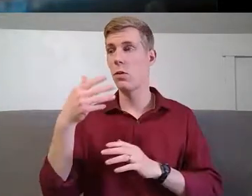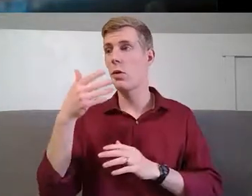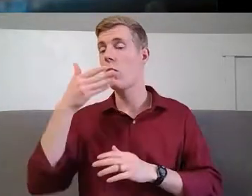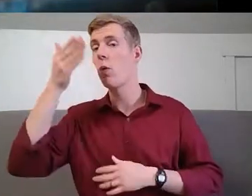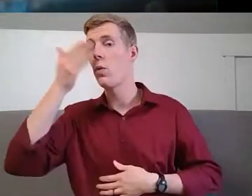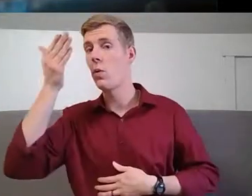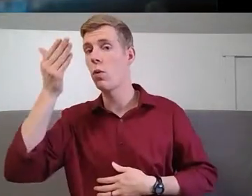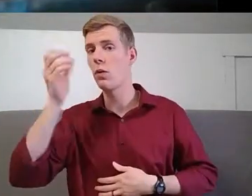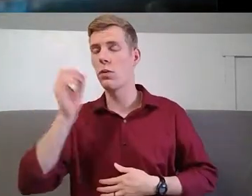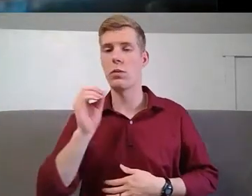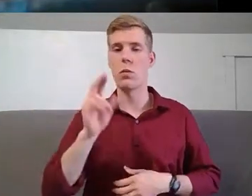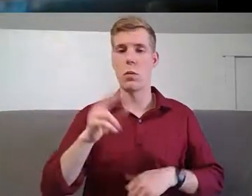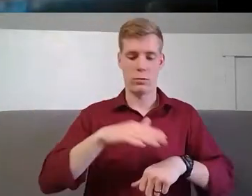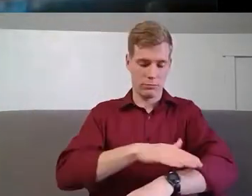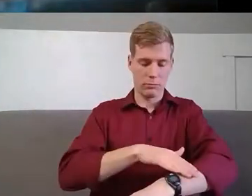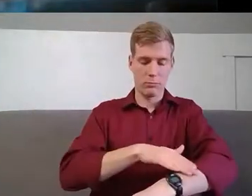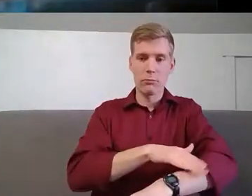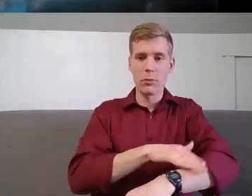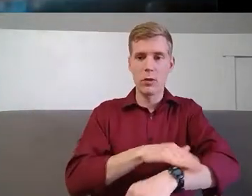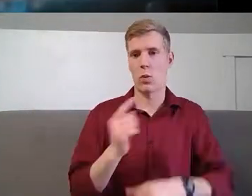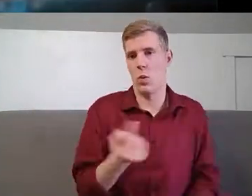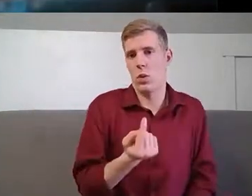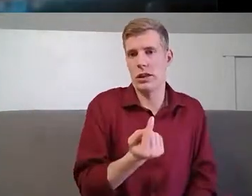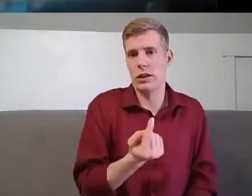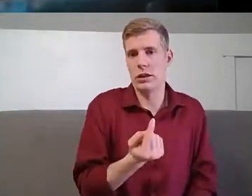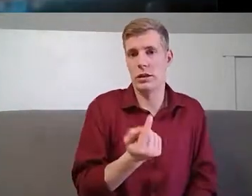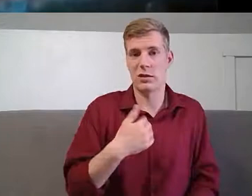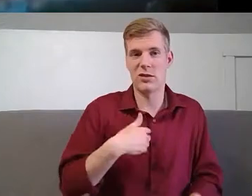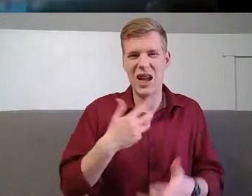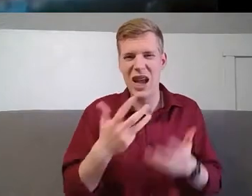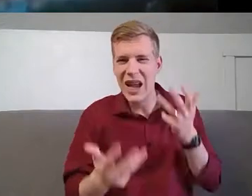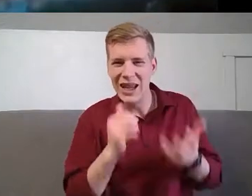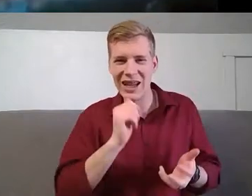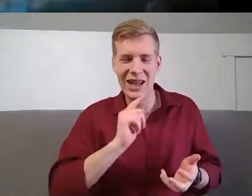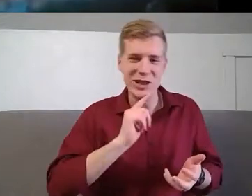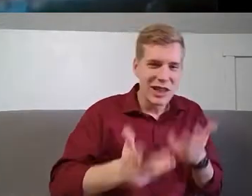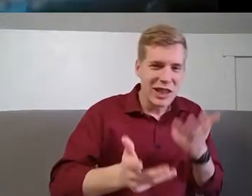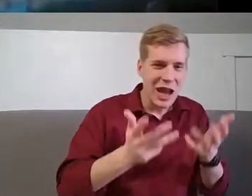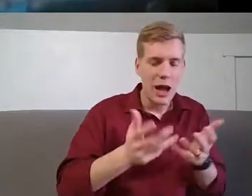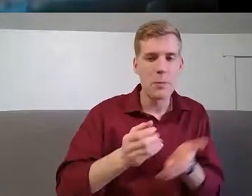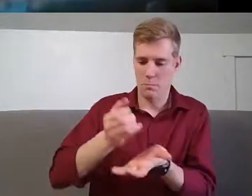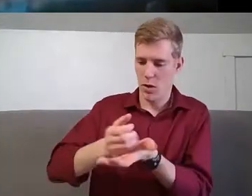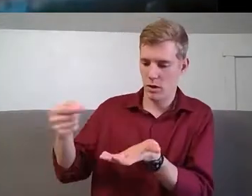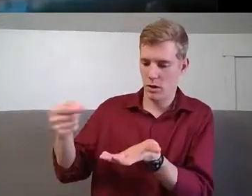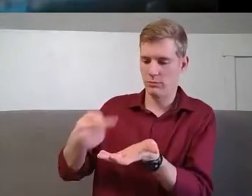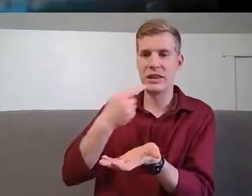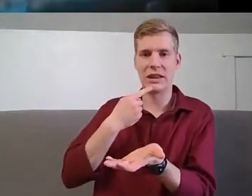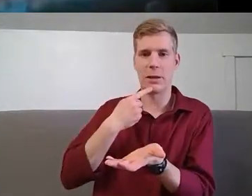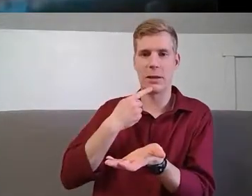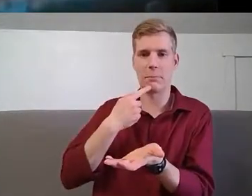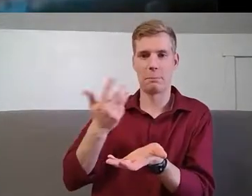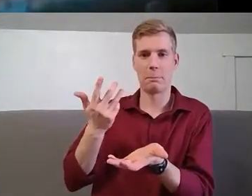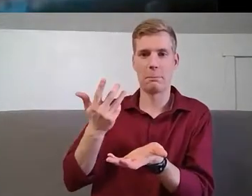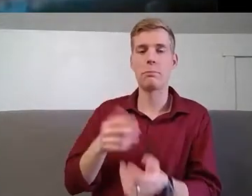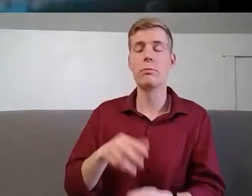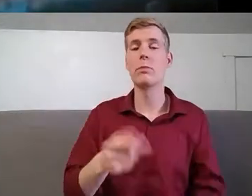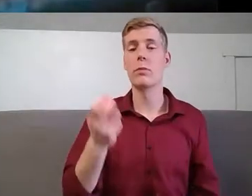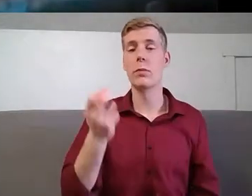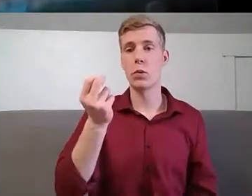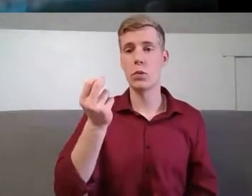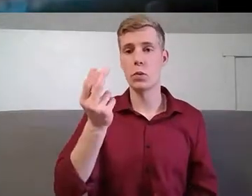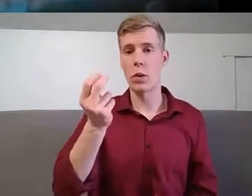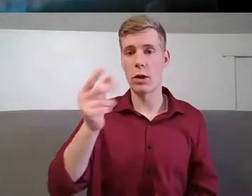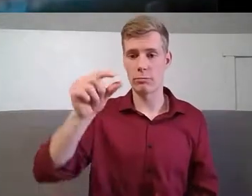no, I don't know for sure. I know because the bottles tell me. So I love that. So 12 drops of wild